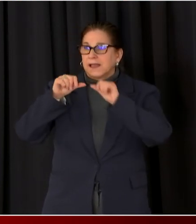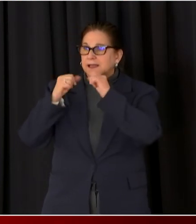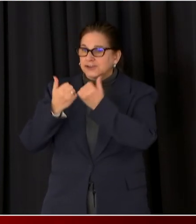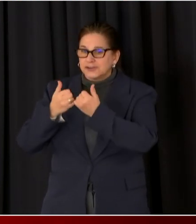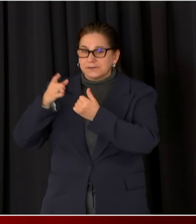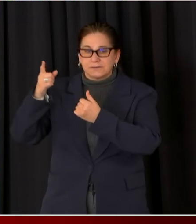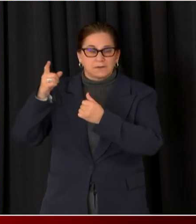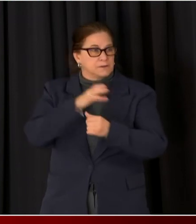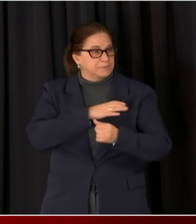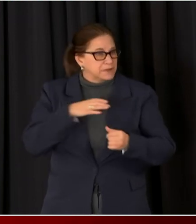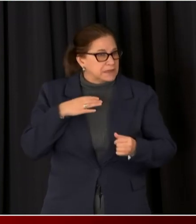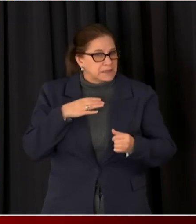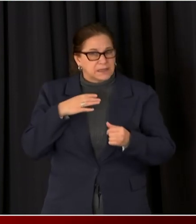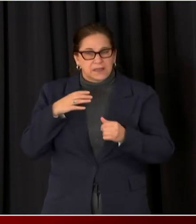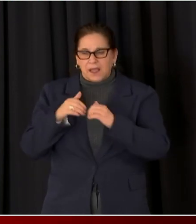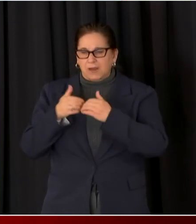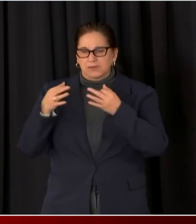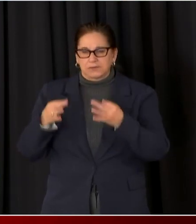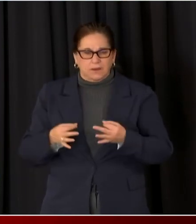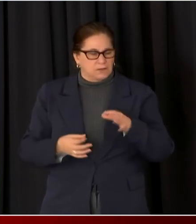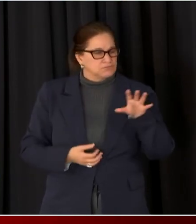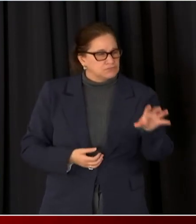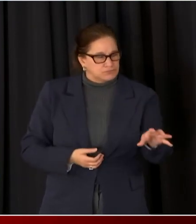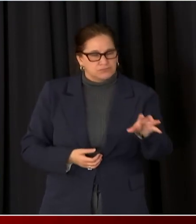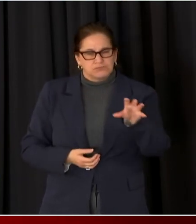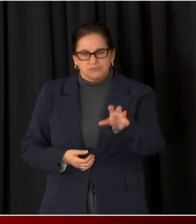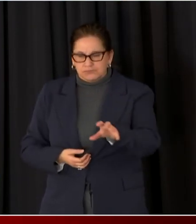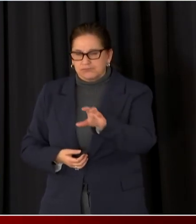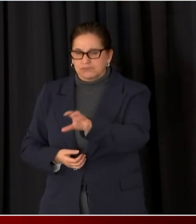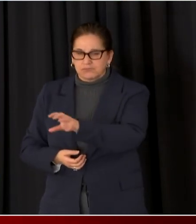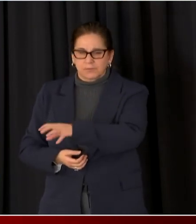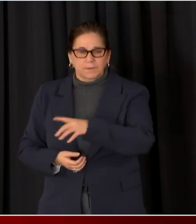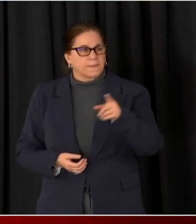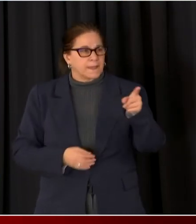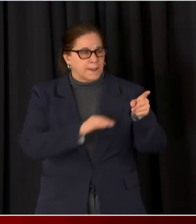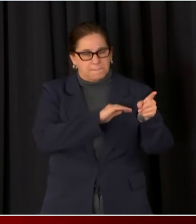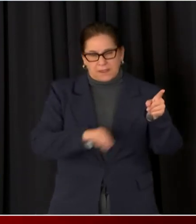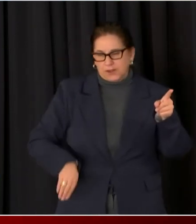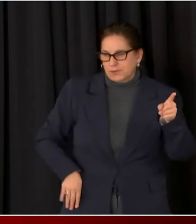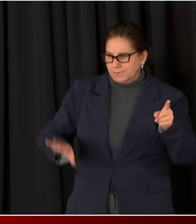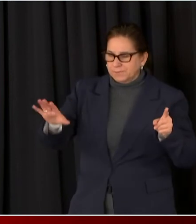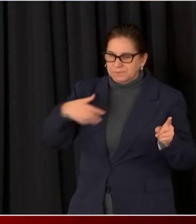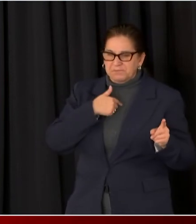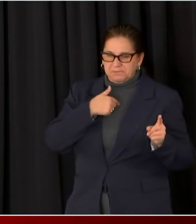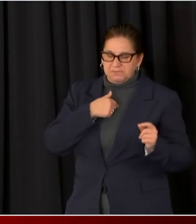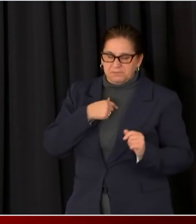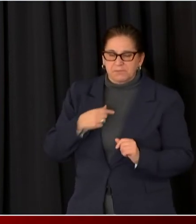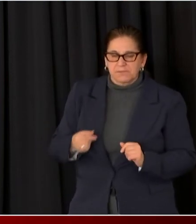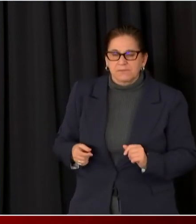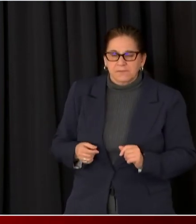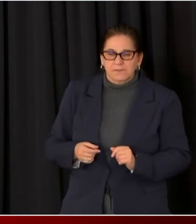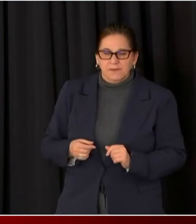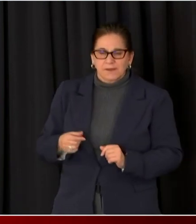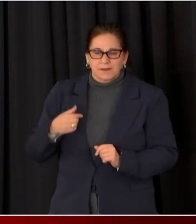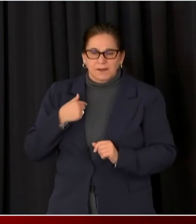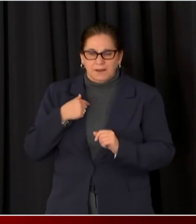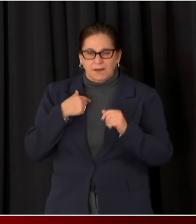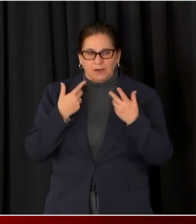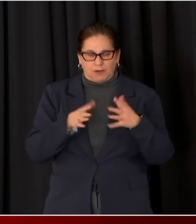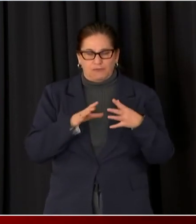So early in our conversations with them, there was an appreciation for the request that